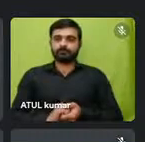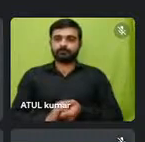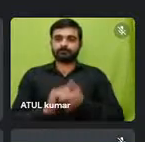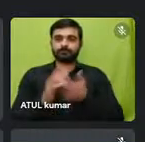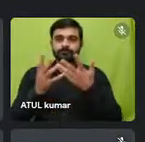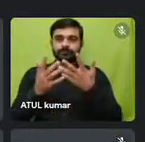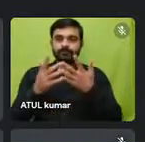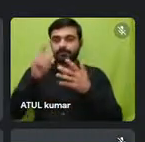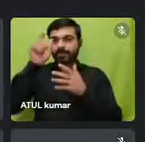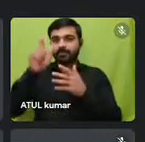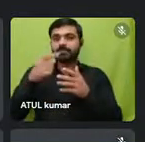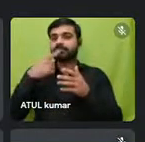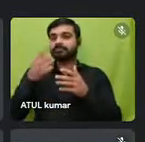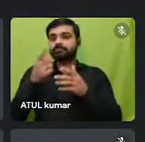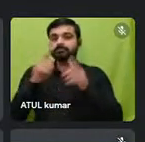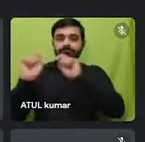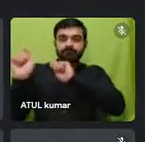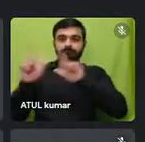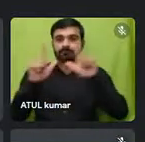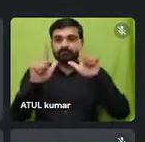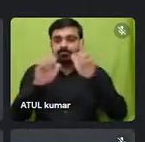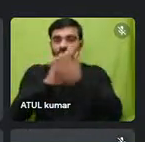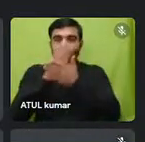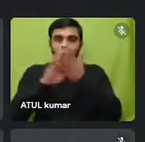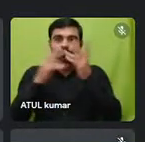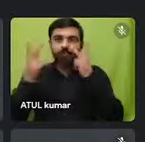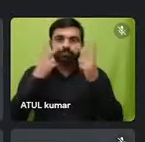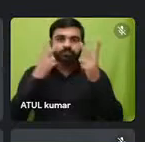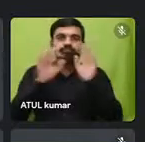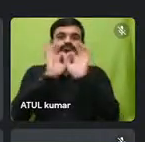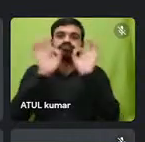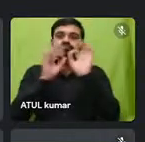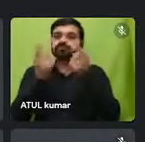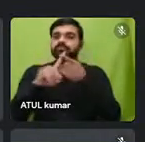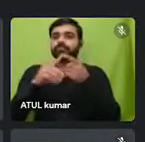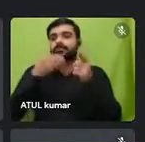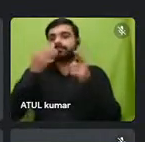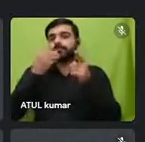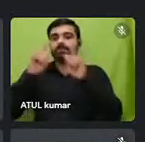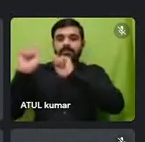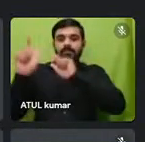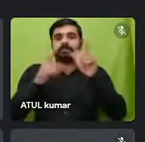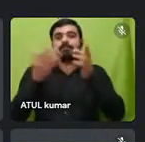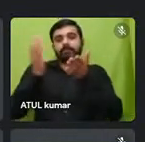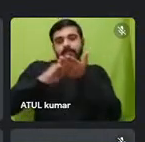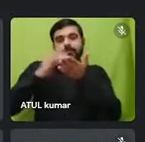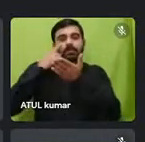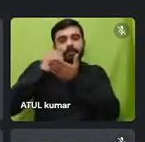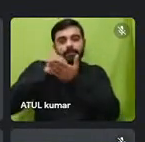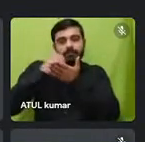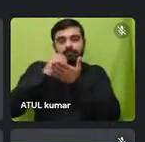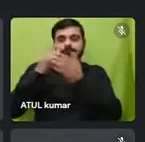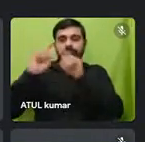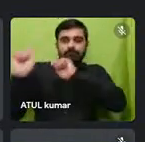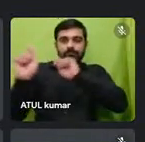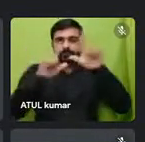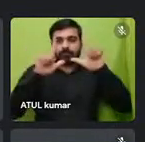asked it to share, but nothing seems to be happening. Let me try again.